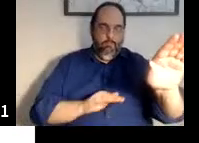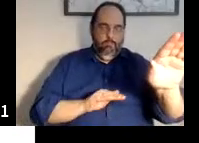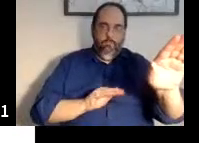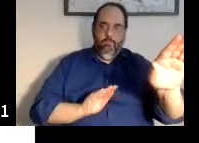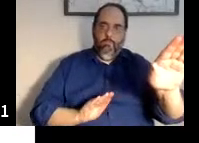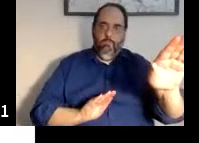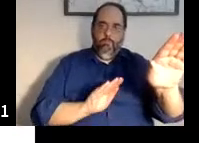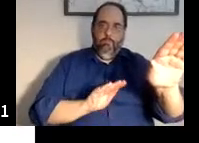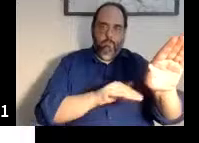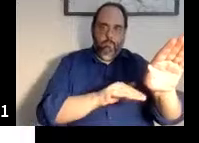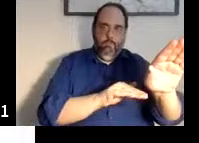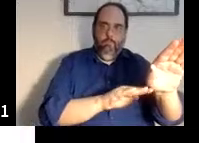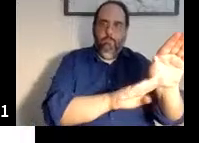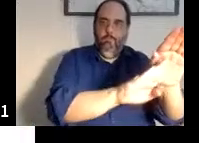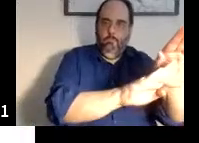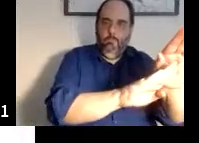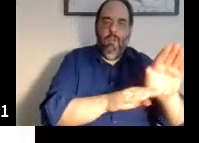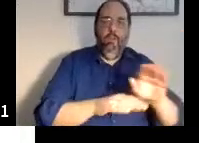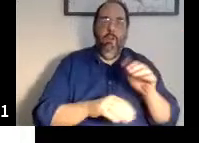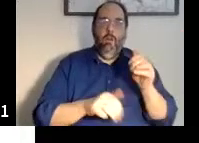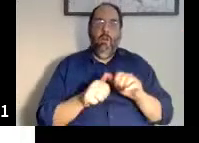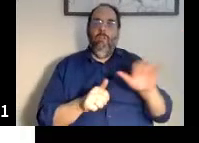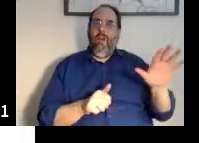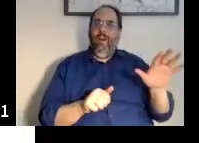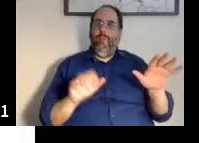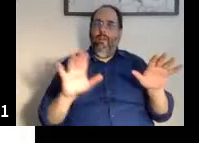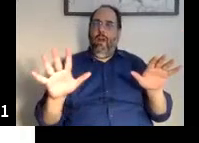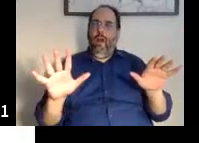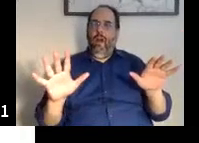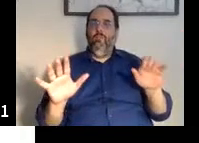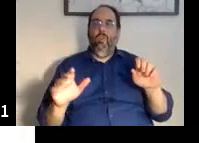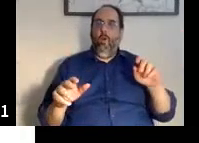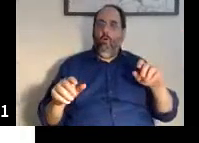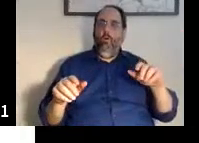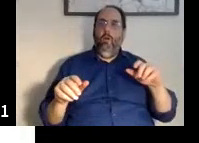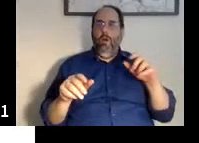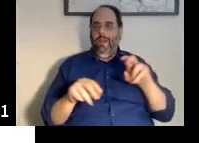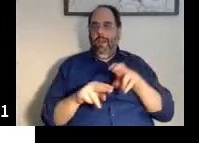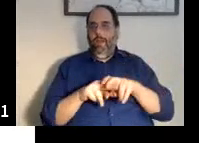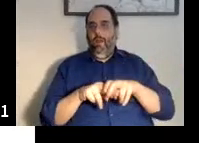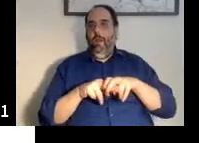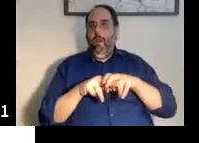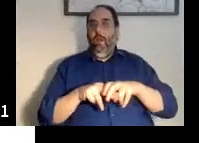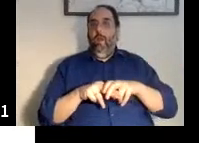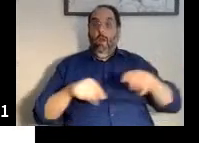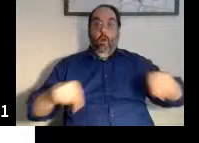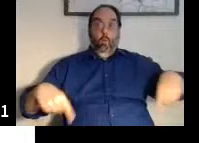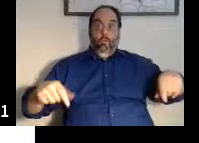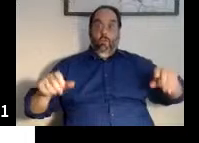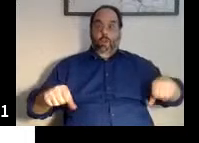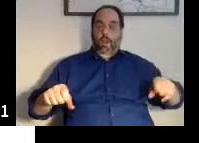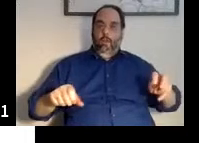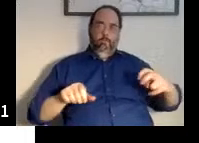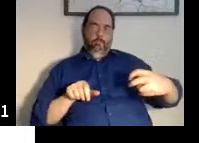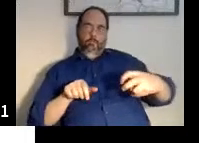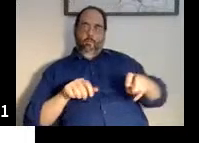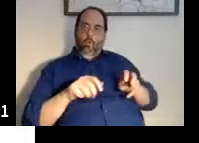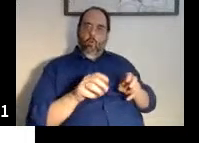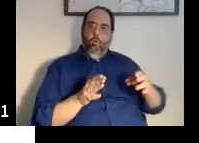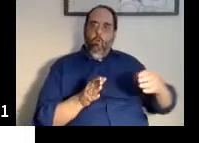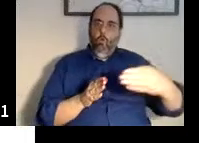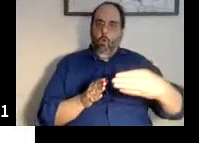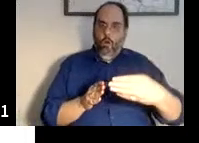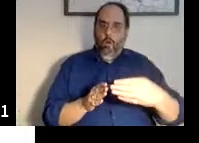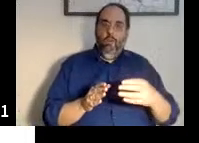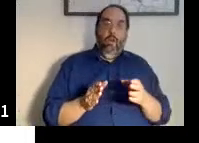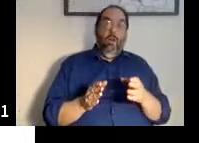5 feet by 5 feet or 60 by 60 to give somebody the maneuvering space in a mobility device to turn that corner. So anytime a landing, you're